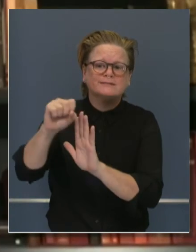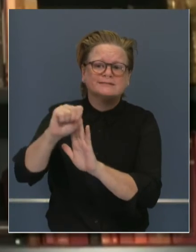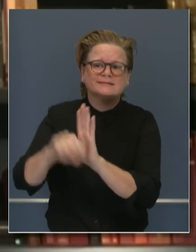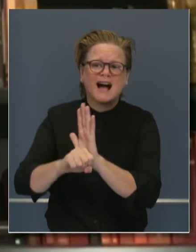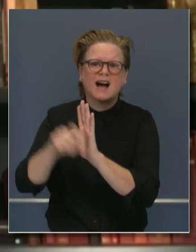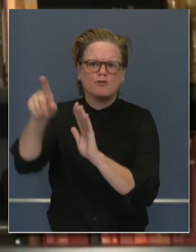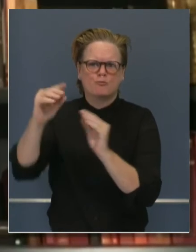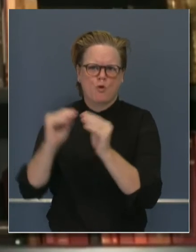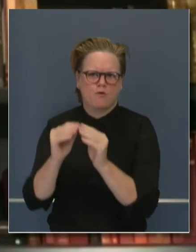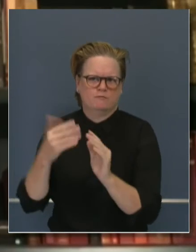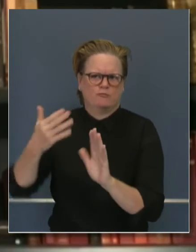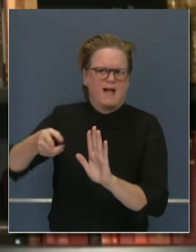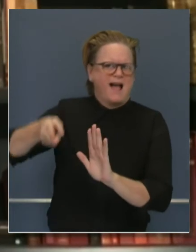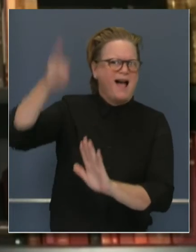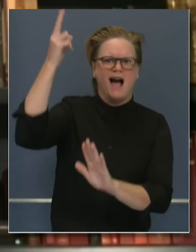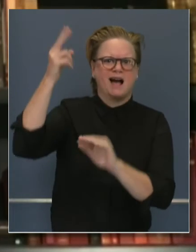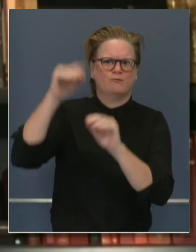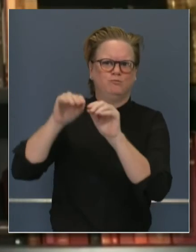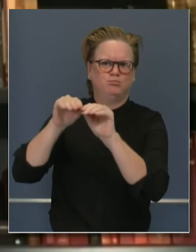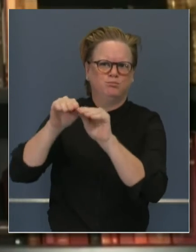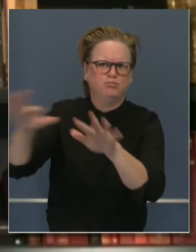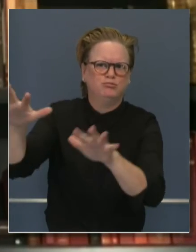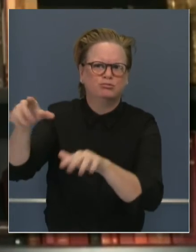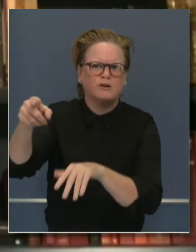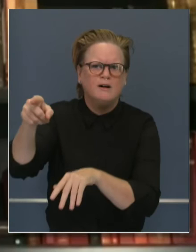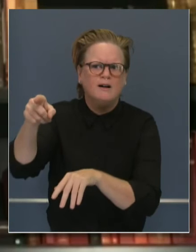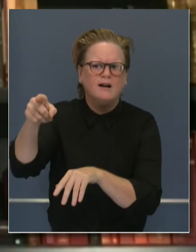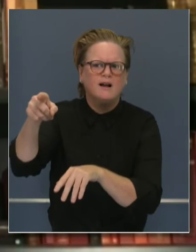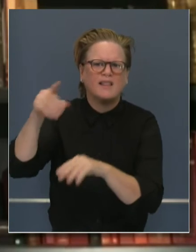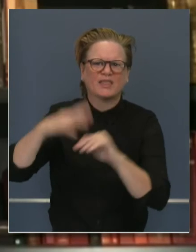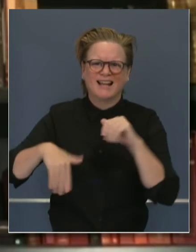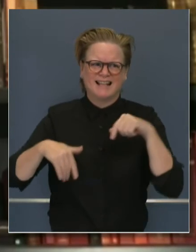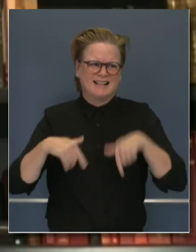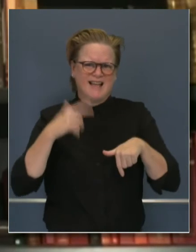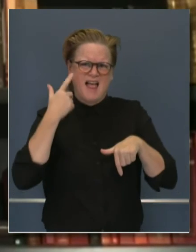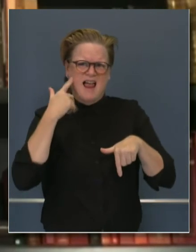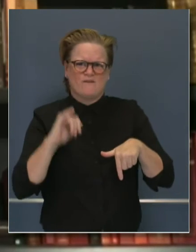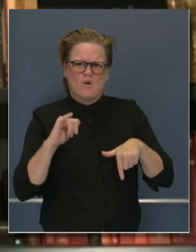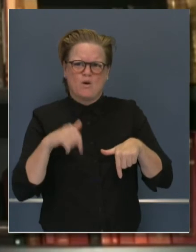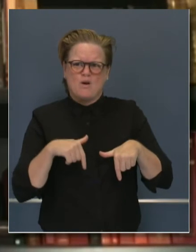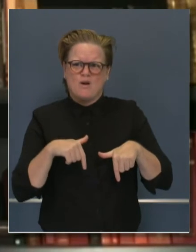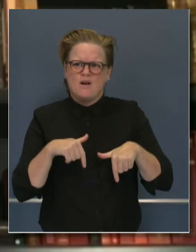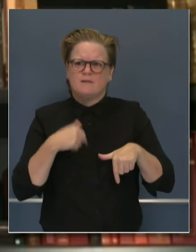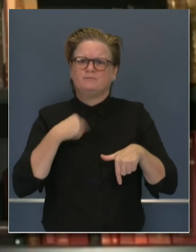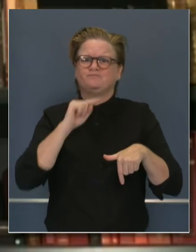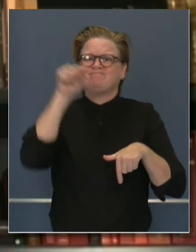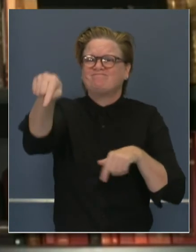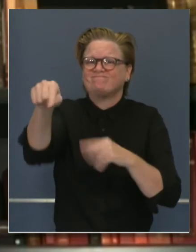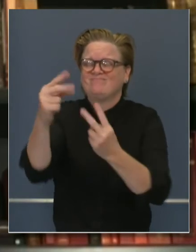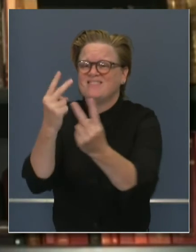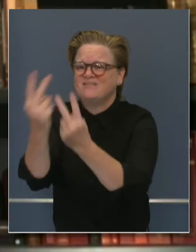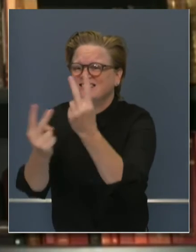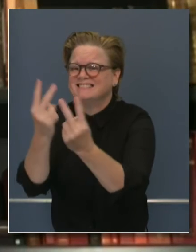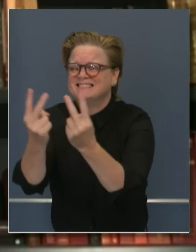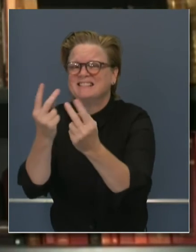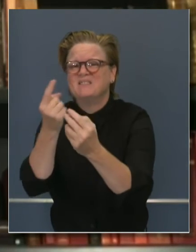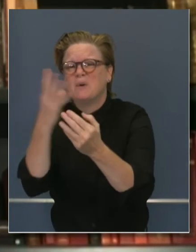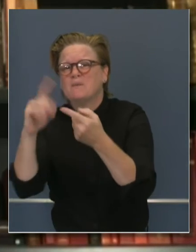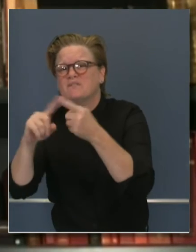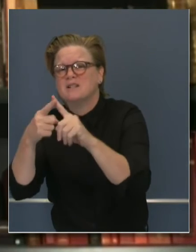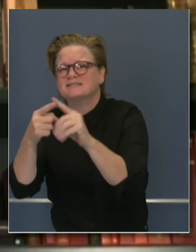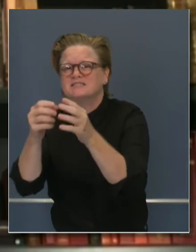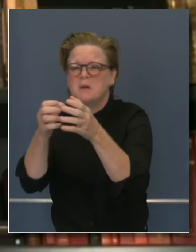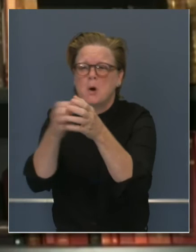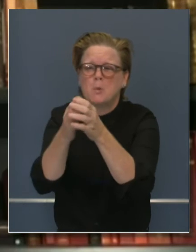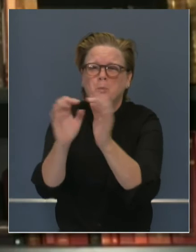country's experiencing higher rates of transmission than California, and visiting even just a few friends, keeping it short and coming